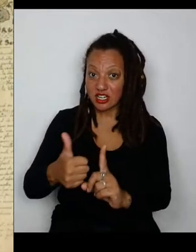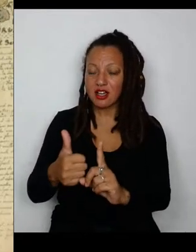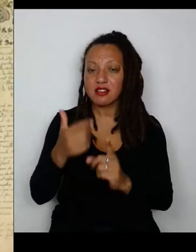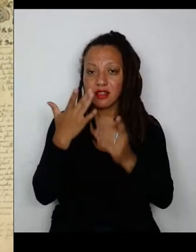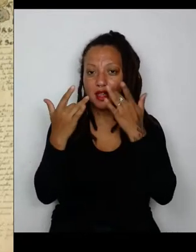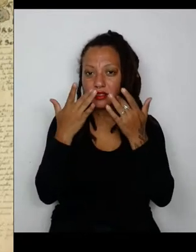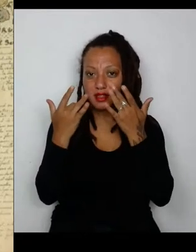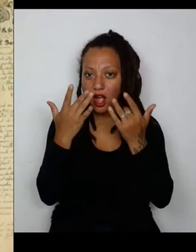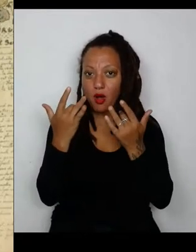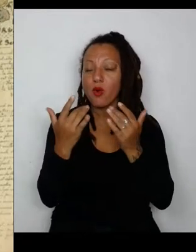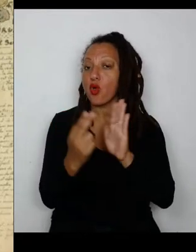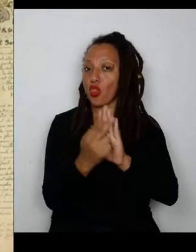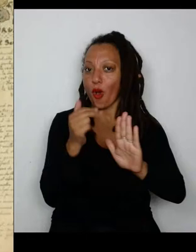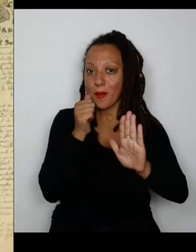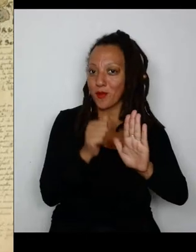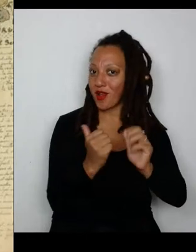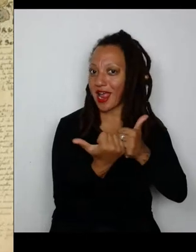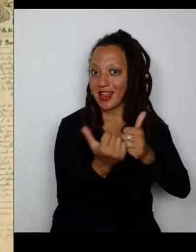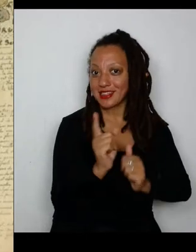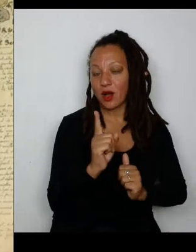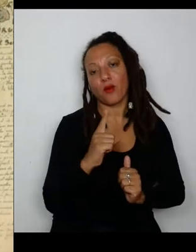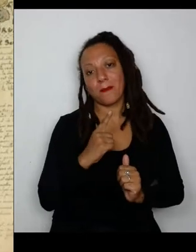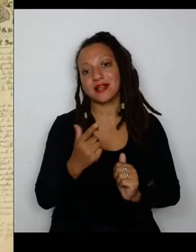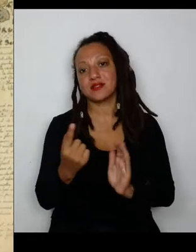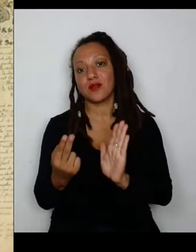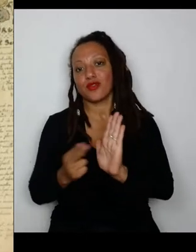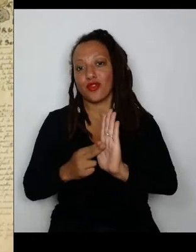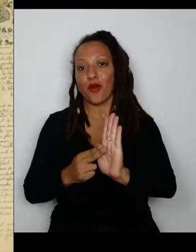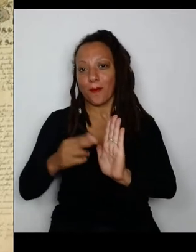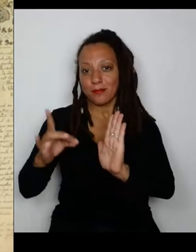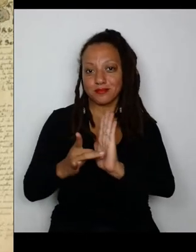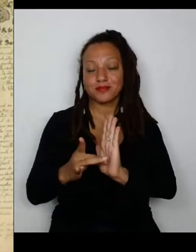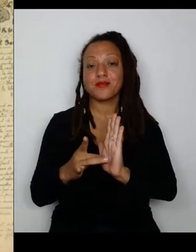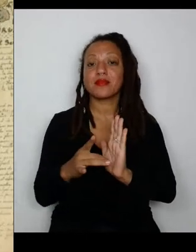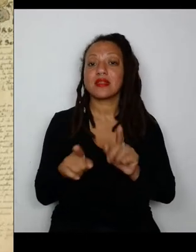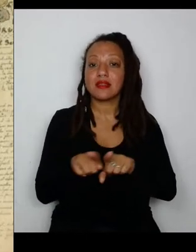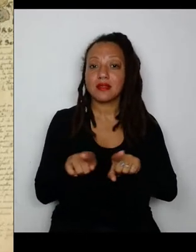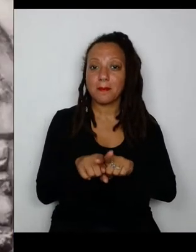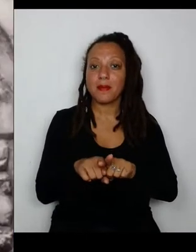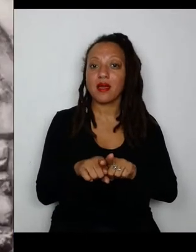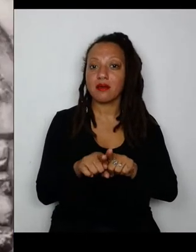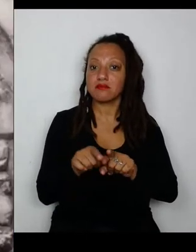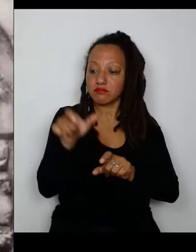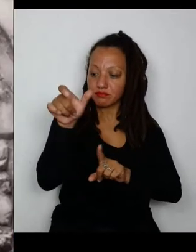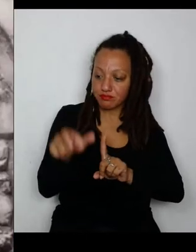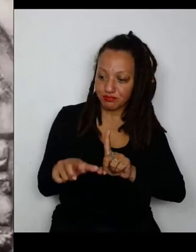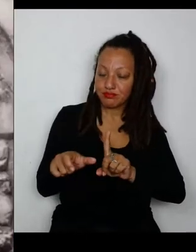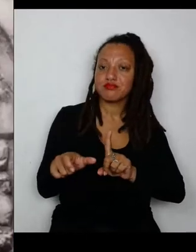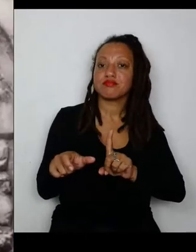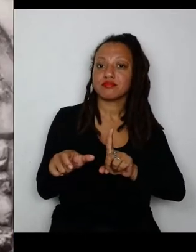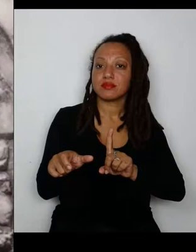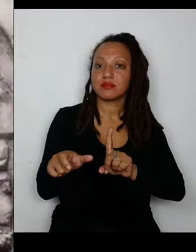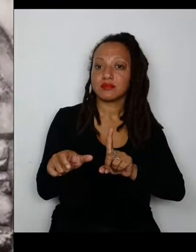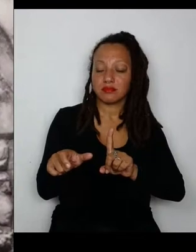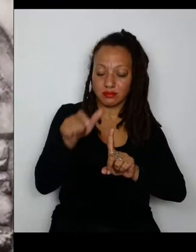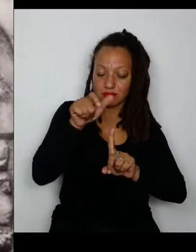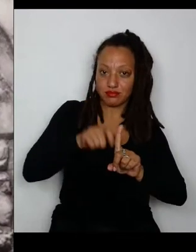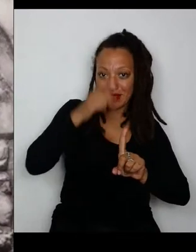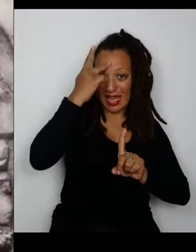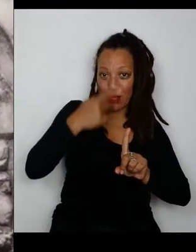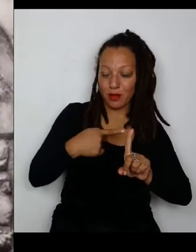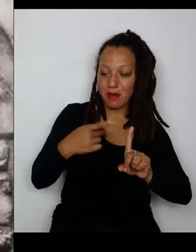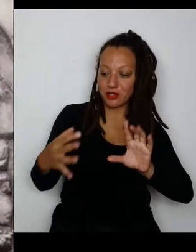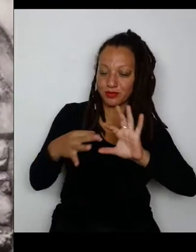of baviri with his self-image as shown in this plaster relief where he inscribed the